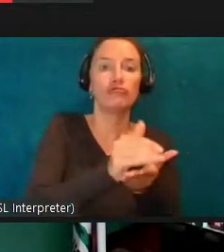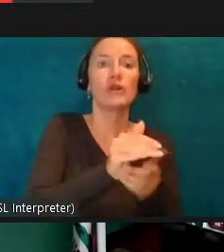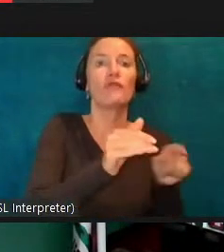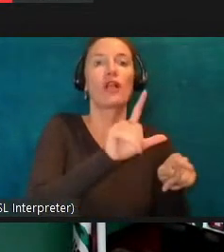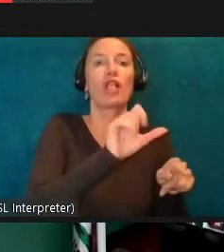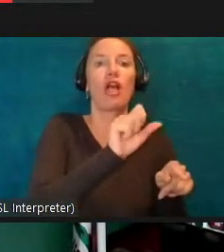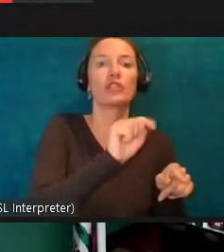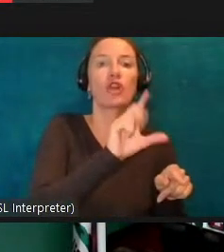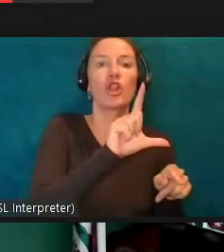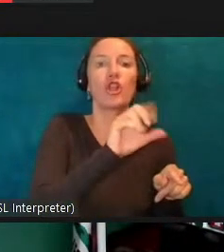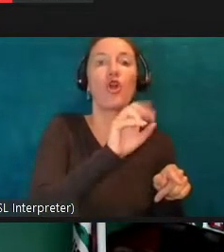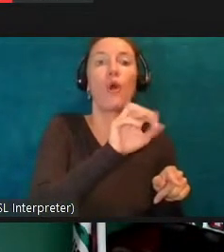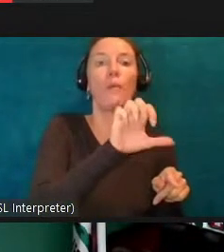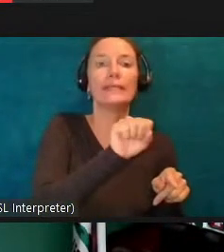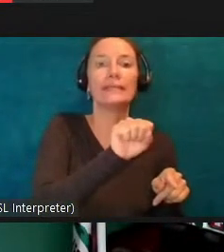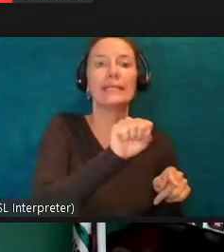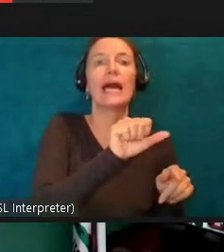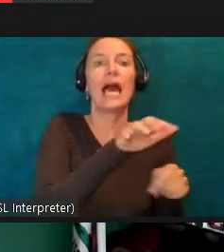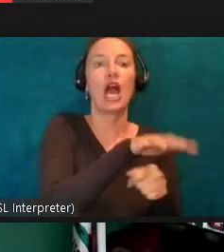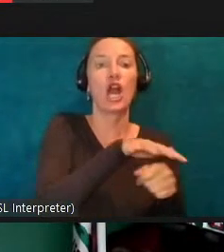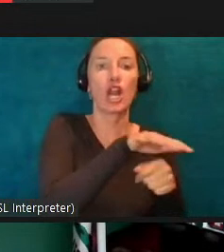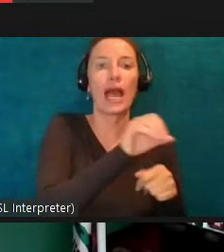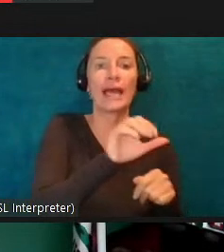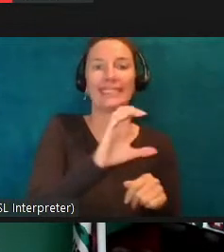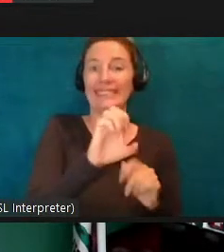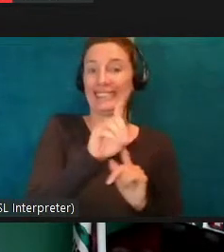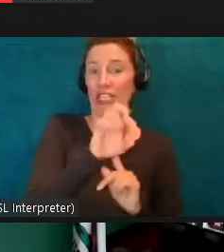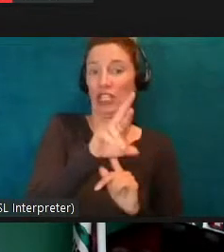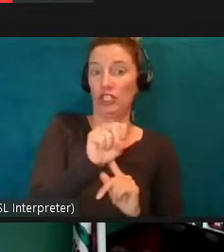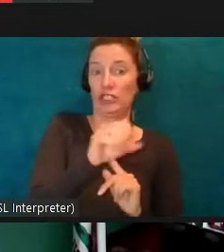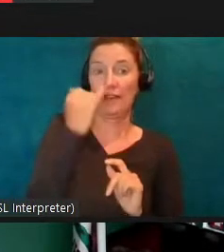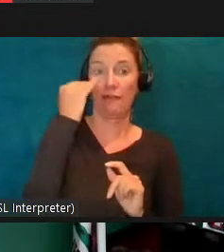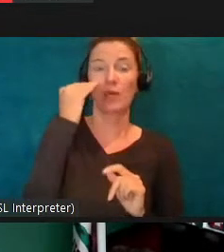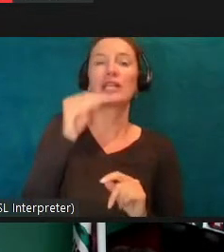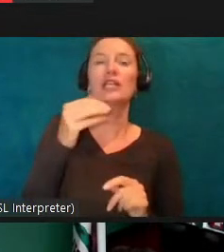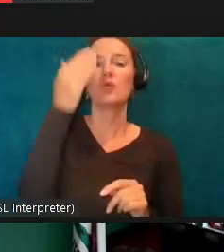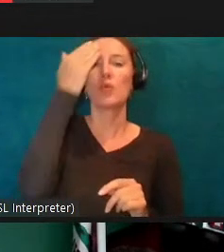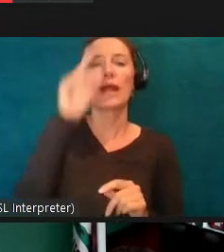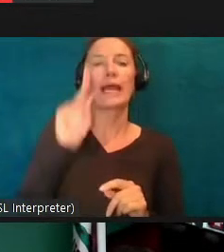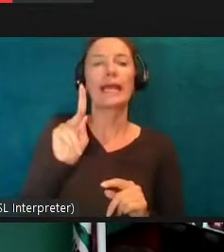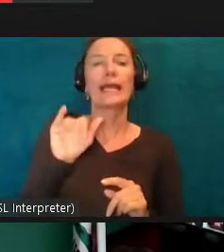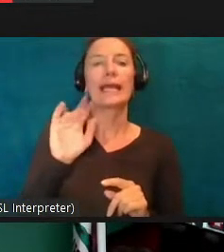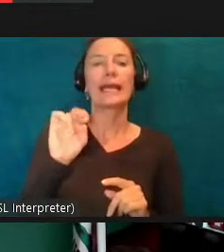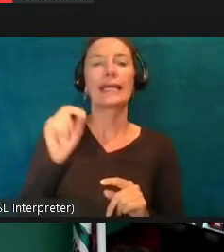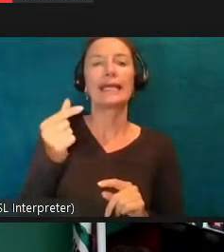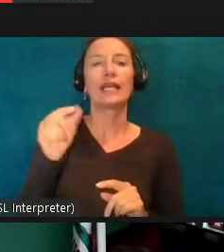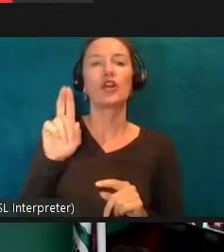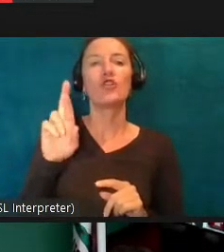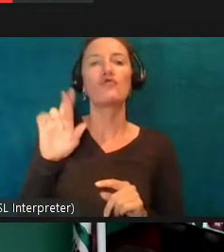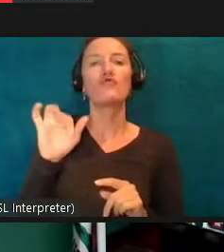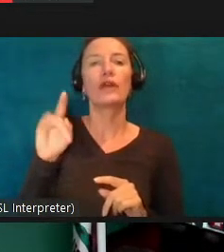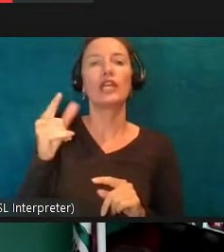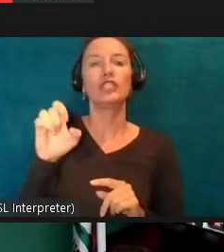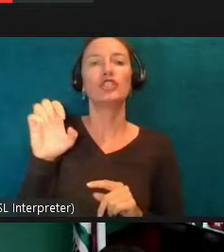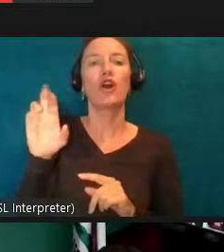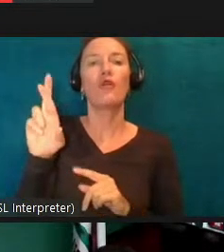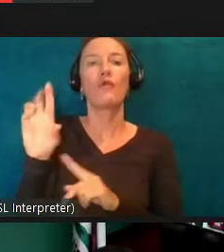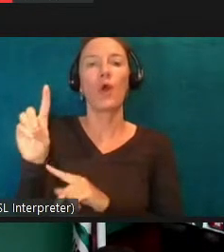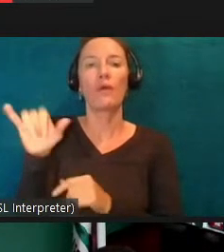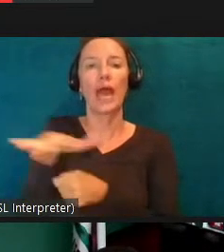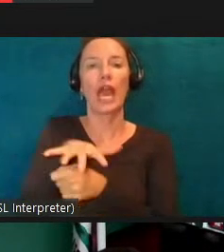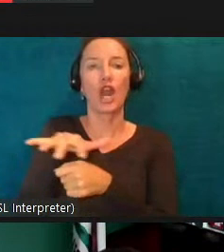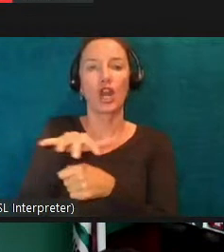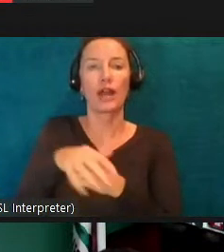above the Cedars. For those that are familiar with that, out in the King Ridge Road, Sewell Road area, that's the last